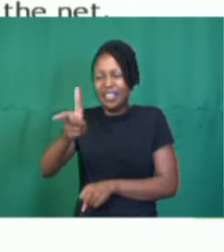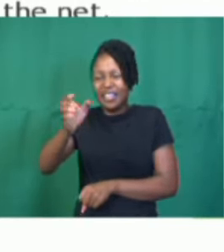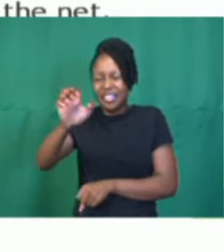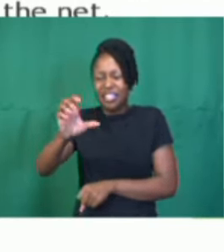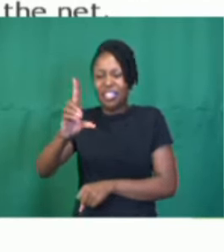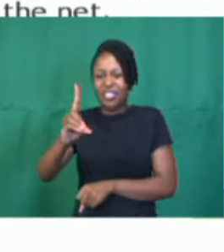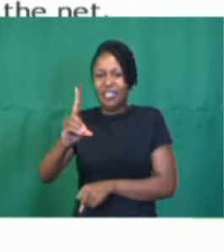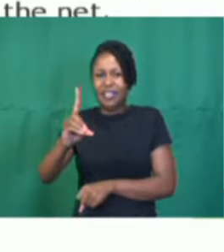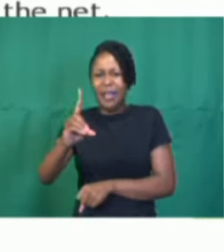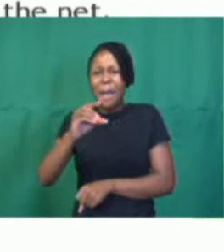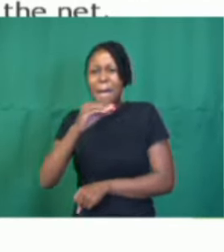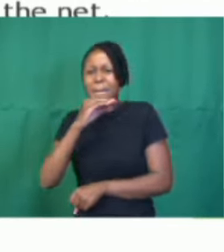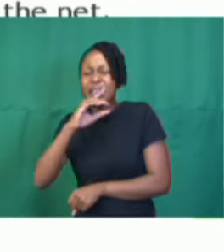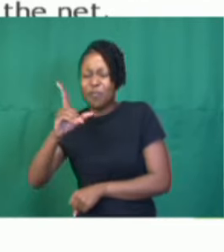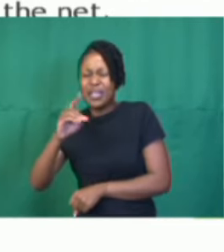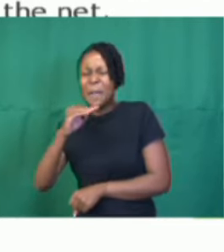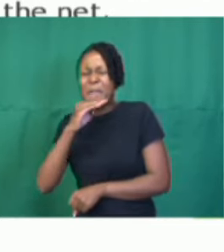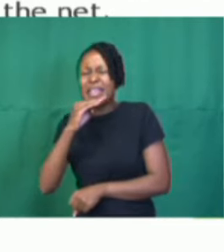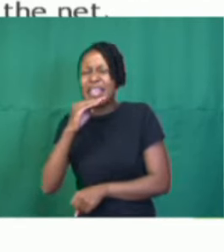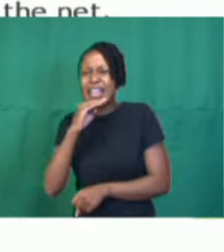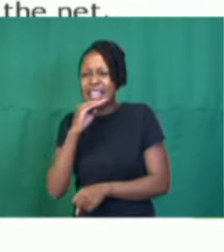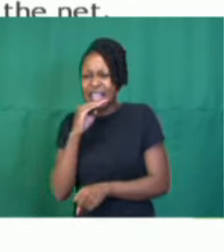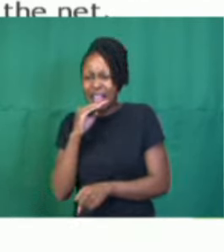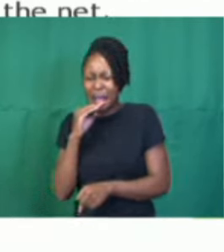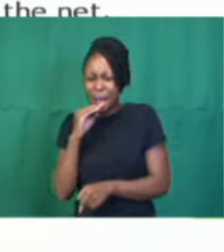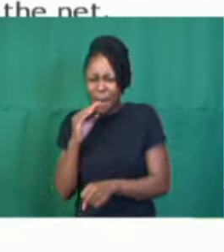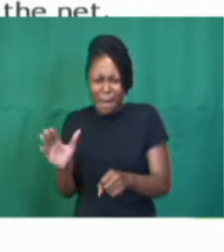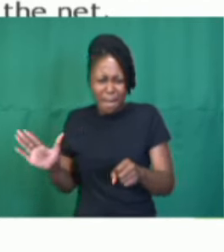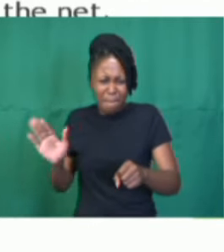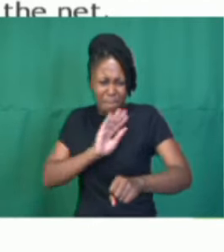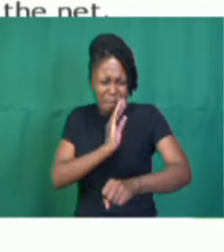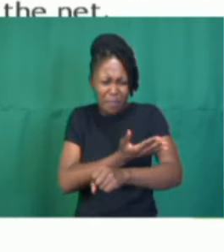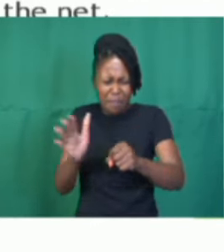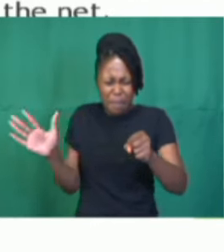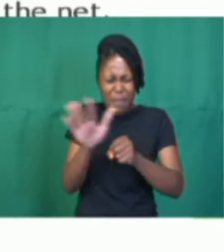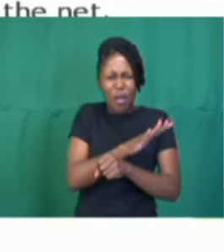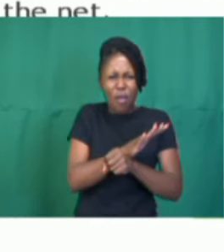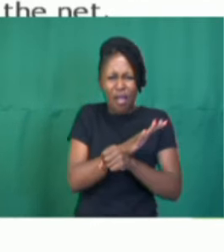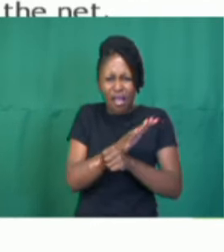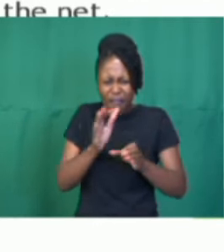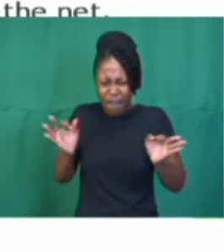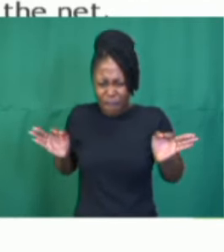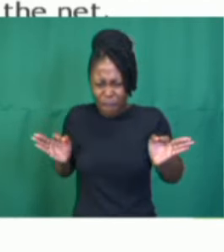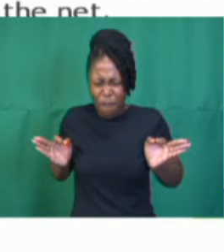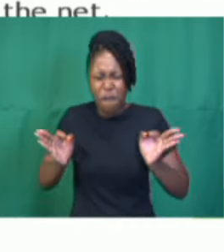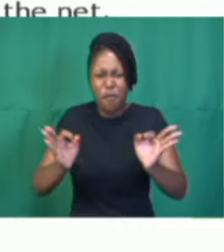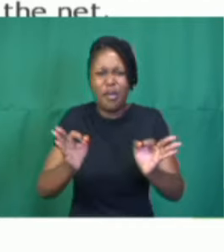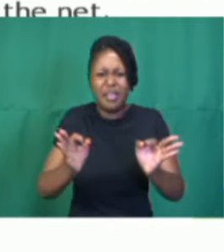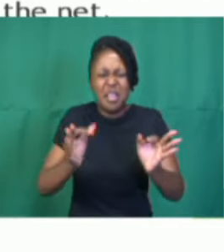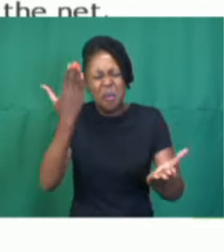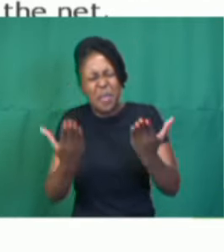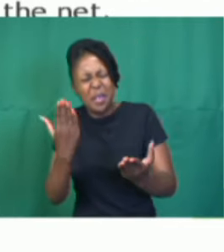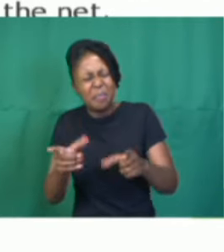powerful forward movement, especially to attack somebody or to grab hold of